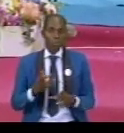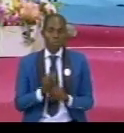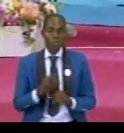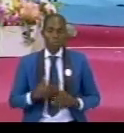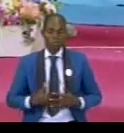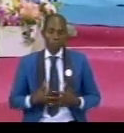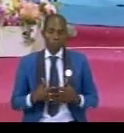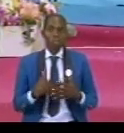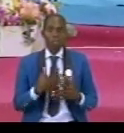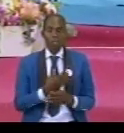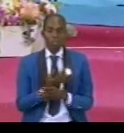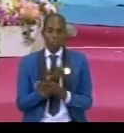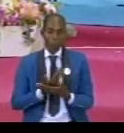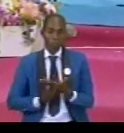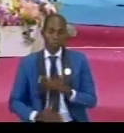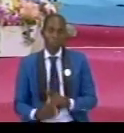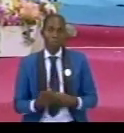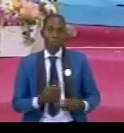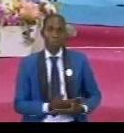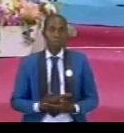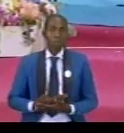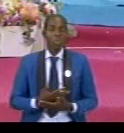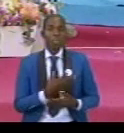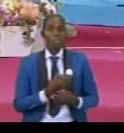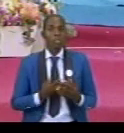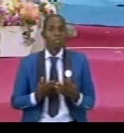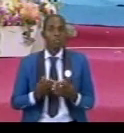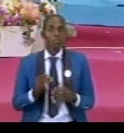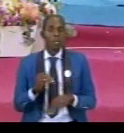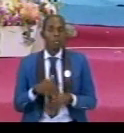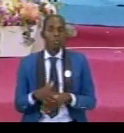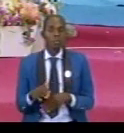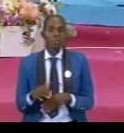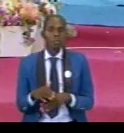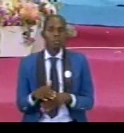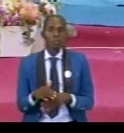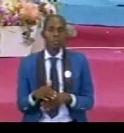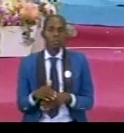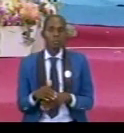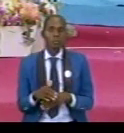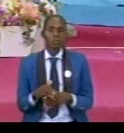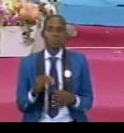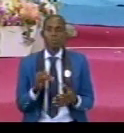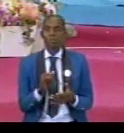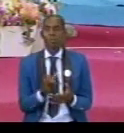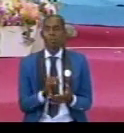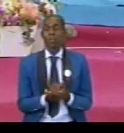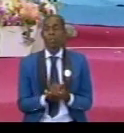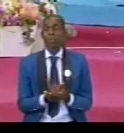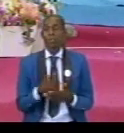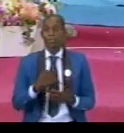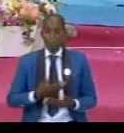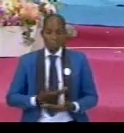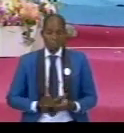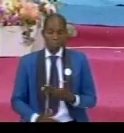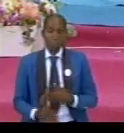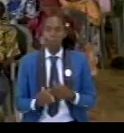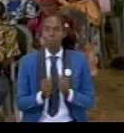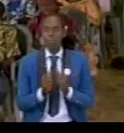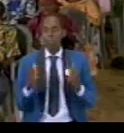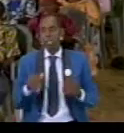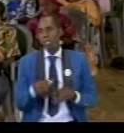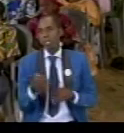delivered. And you know what? 2 deliveries after those ones were straightforward without any complication. Praise the